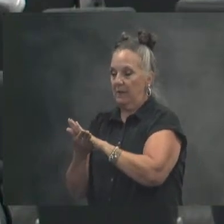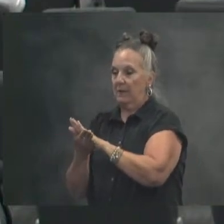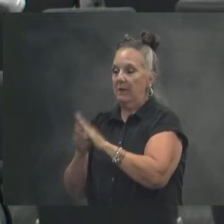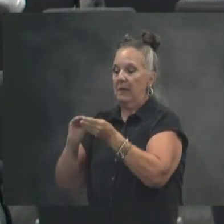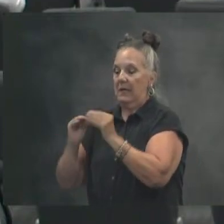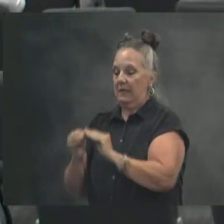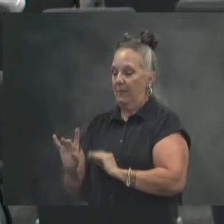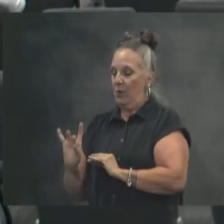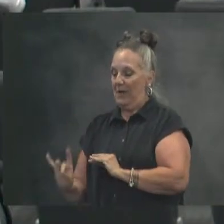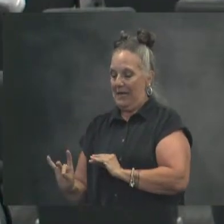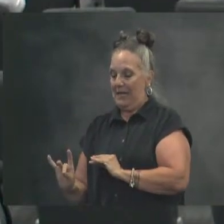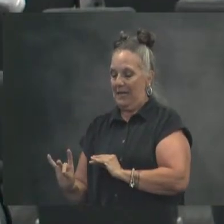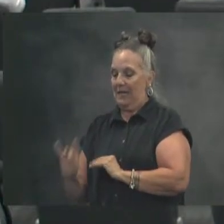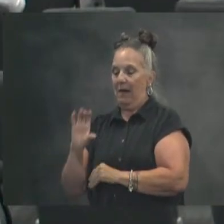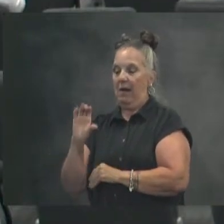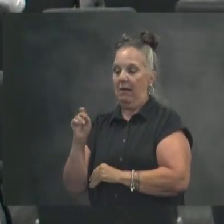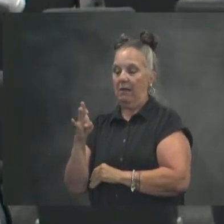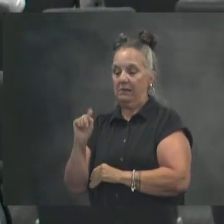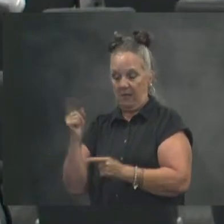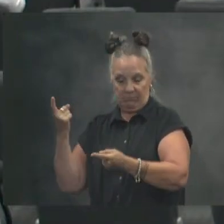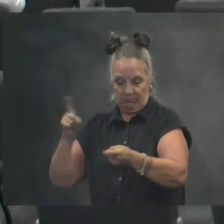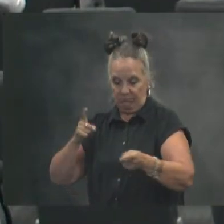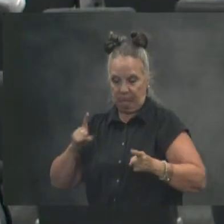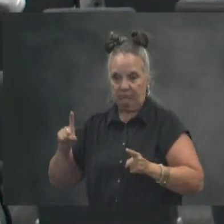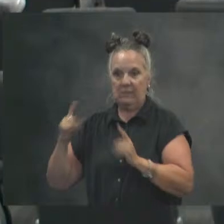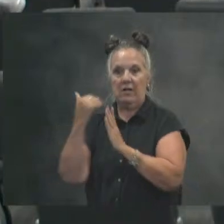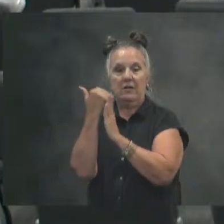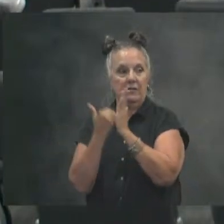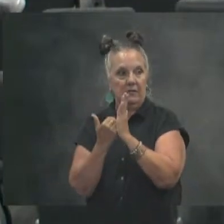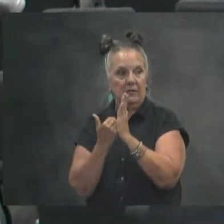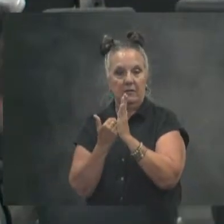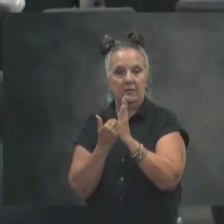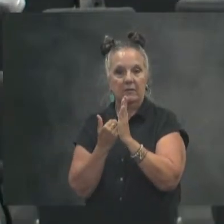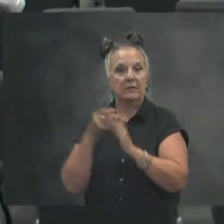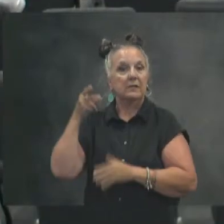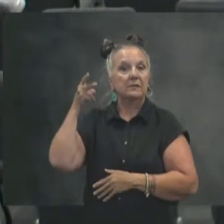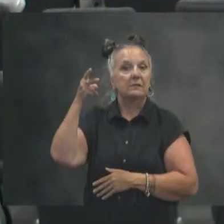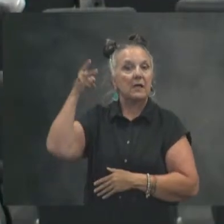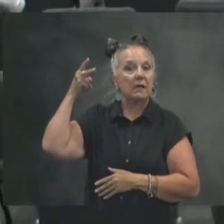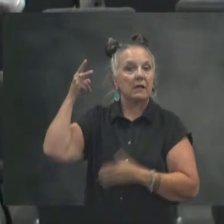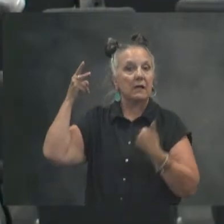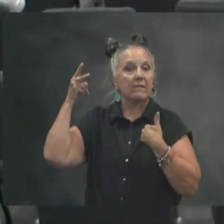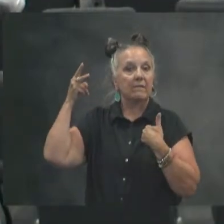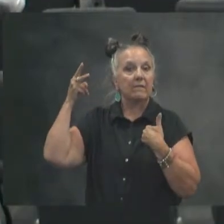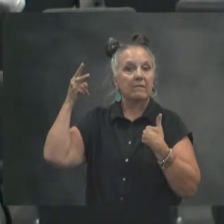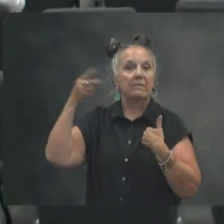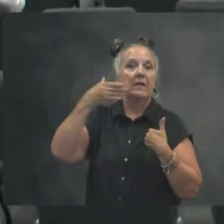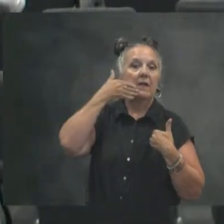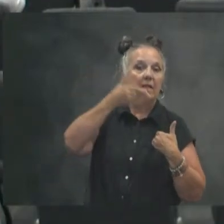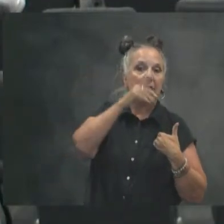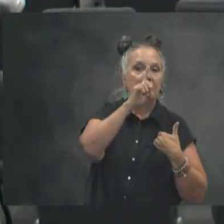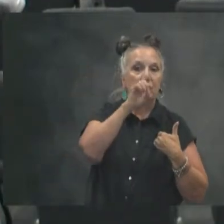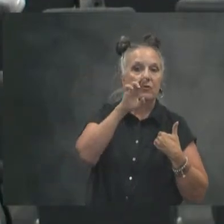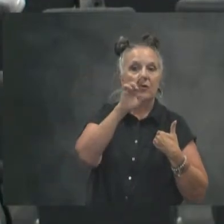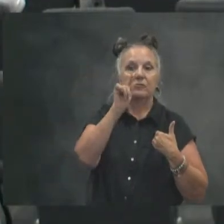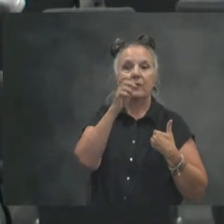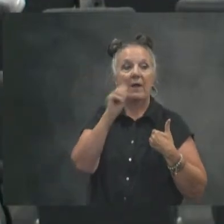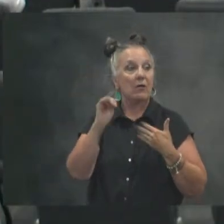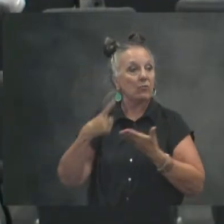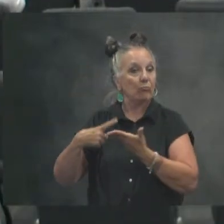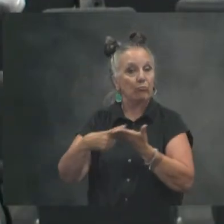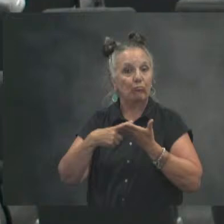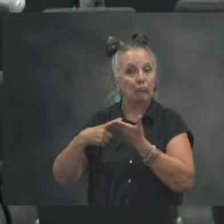the consent agenda. Is there a second? Second. Thank you, Dr. Zentmeyer. Any